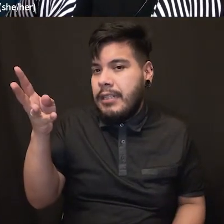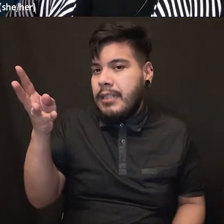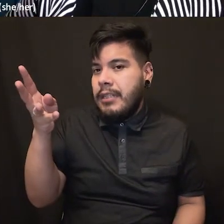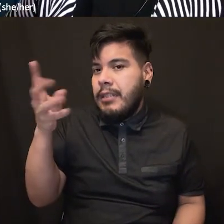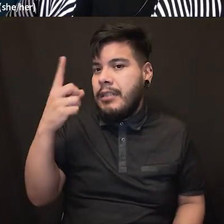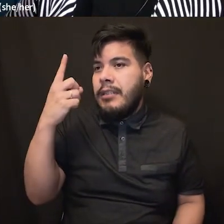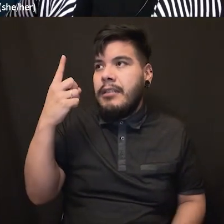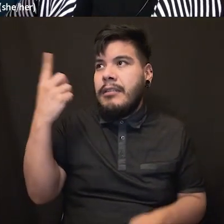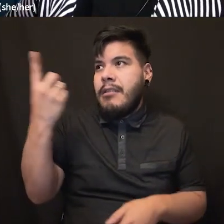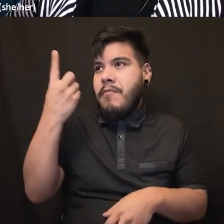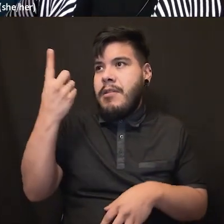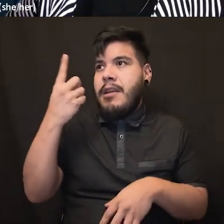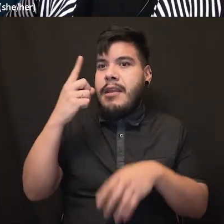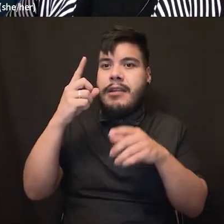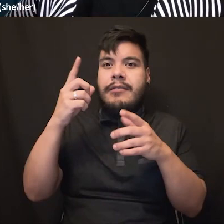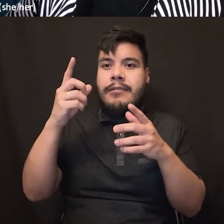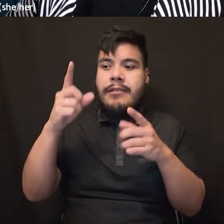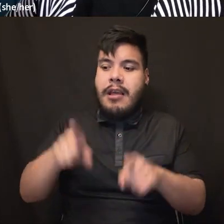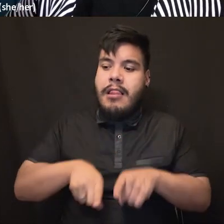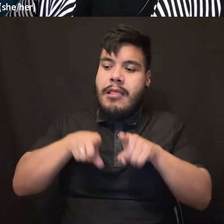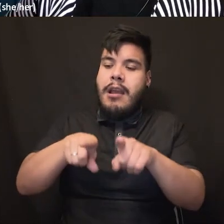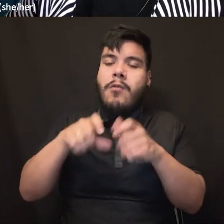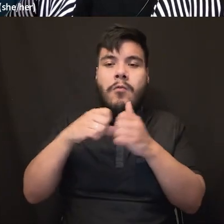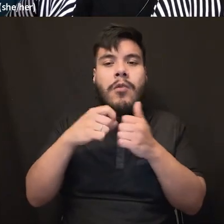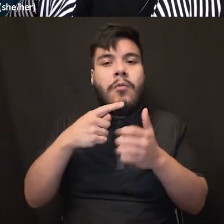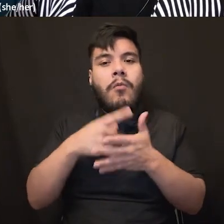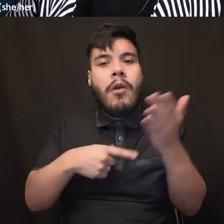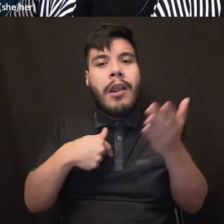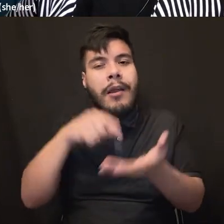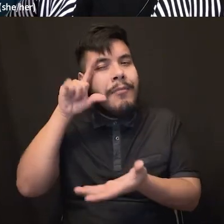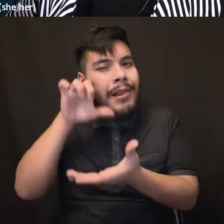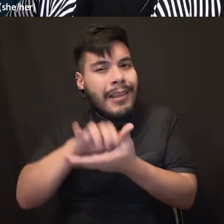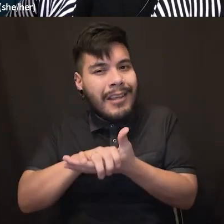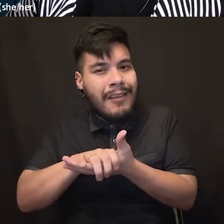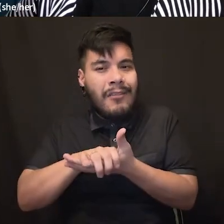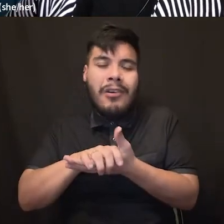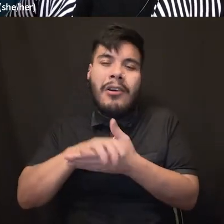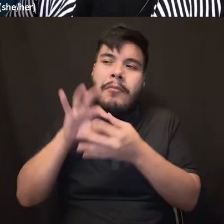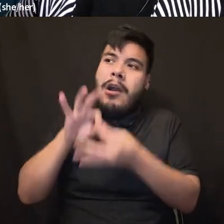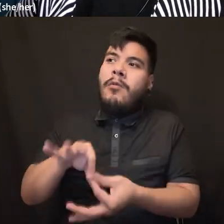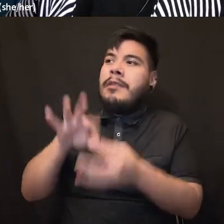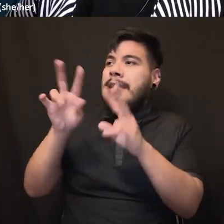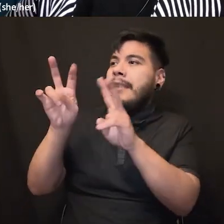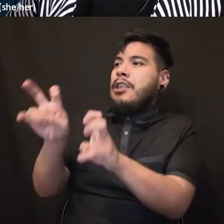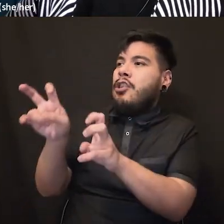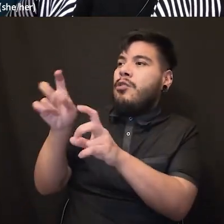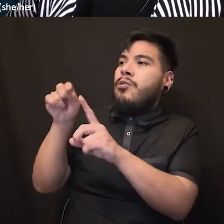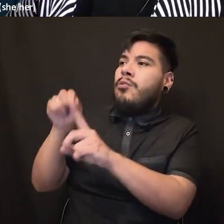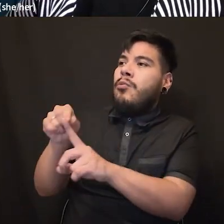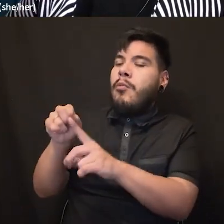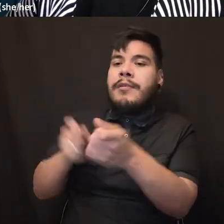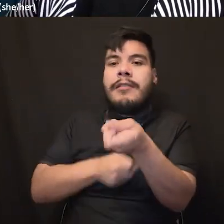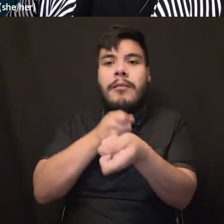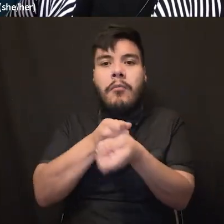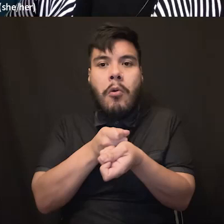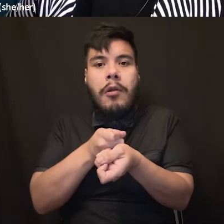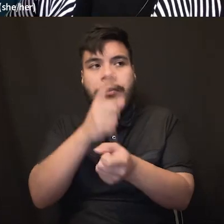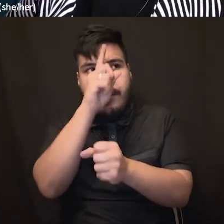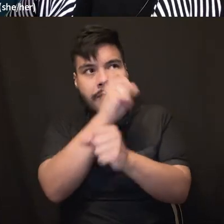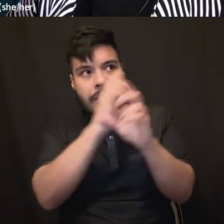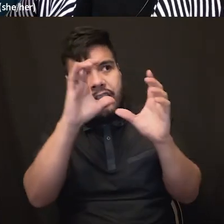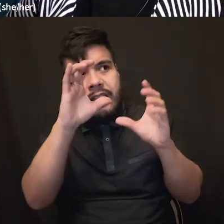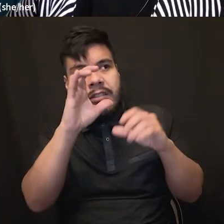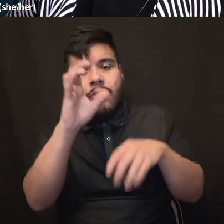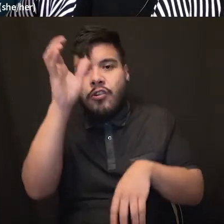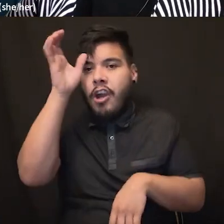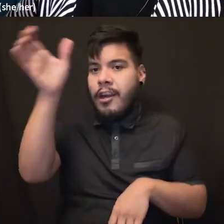in line with like what I believe in terms of this particular issue. Let me support the images or the